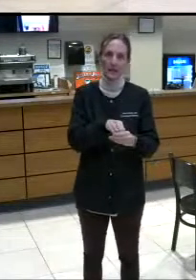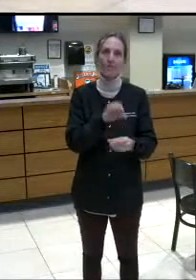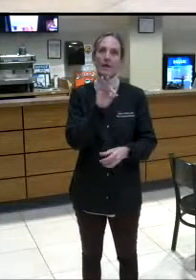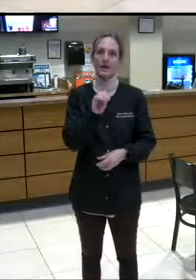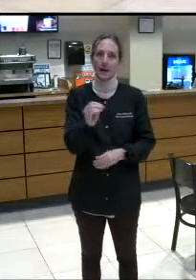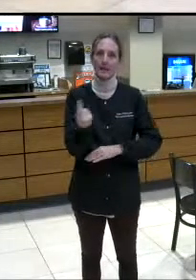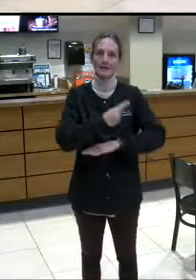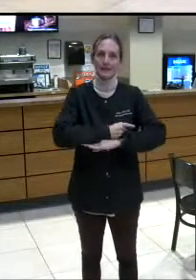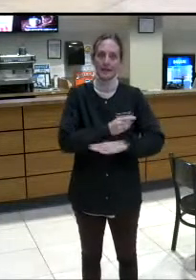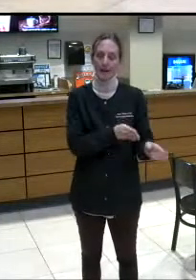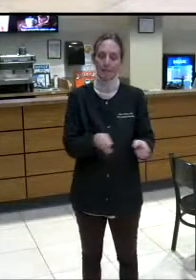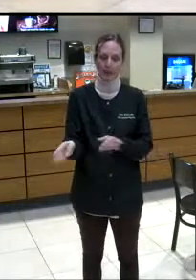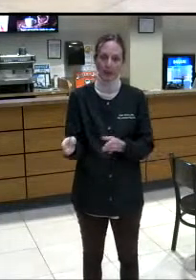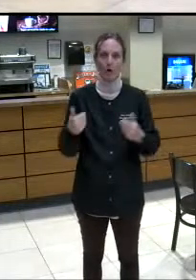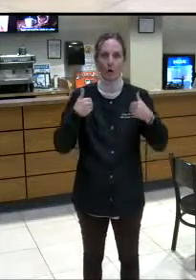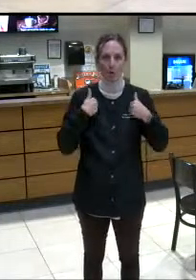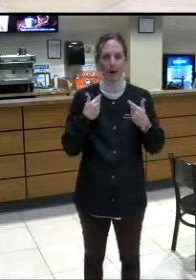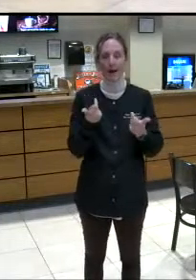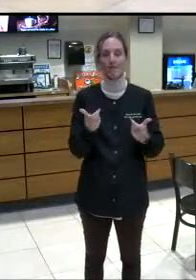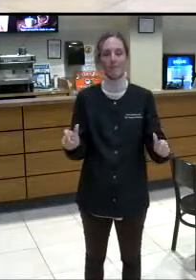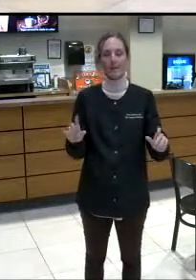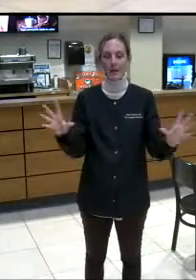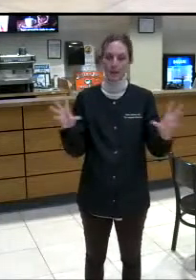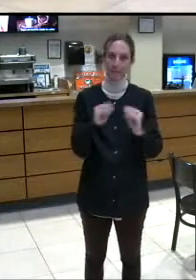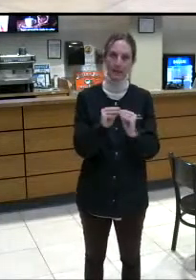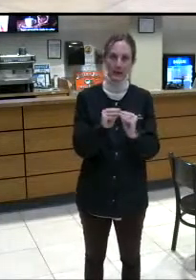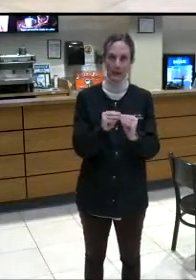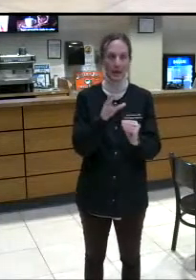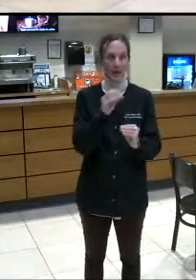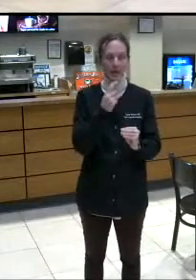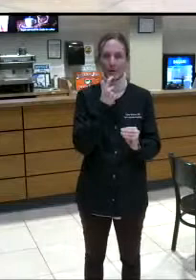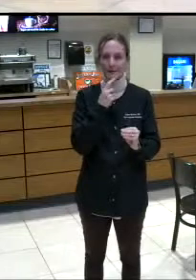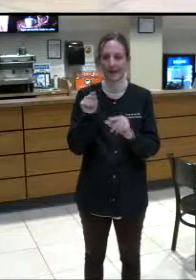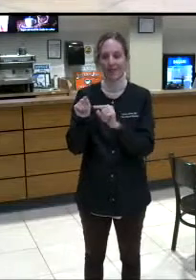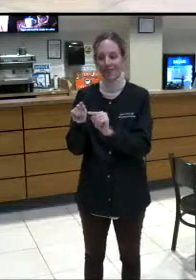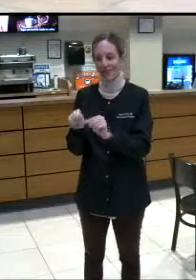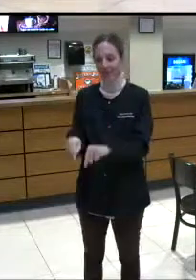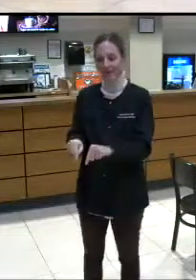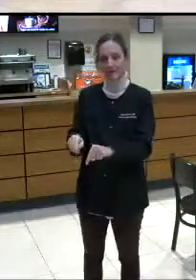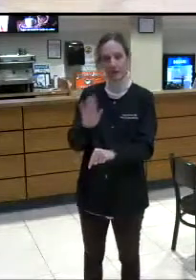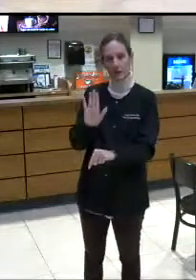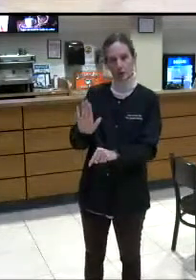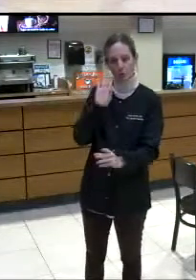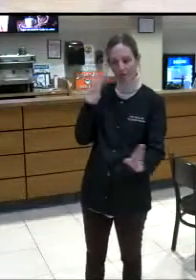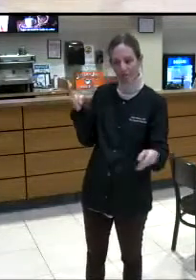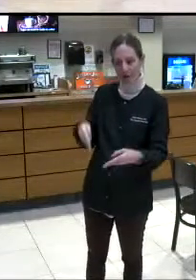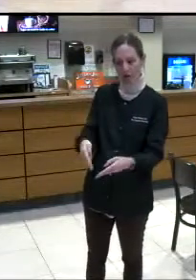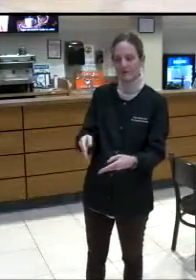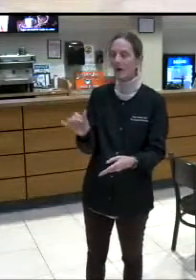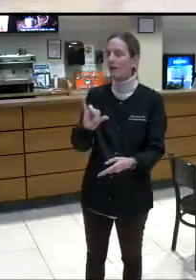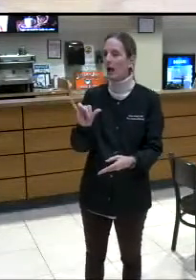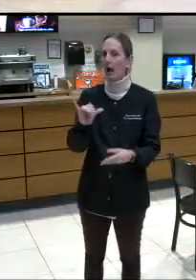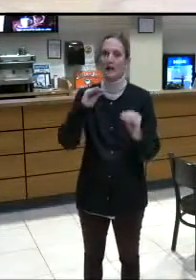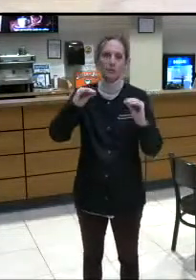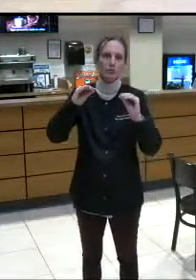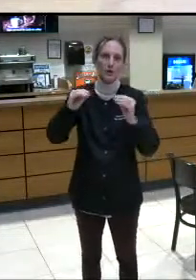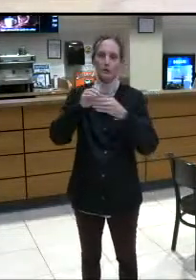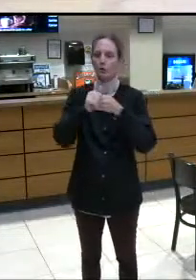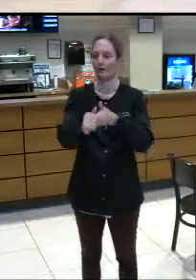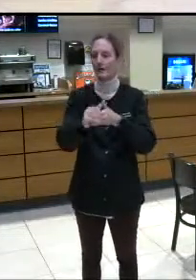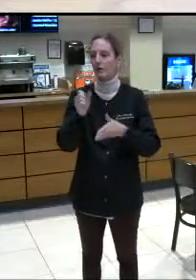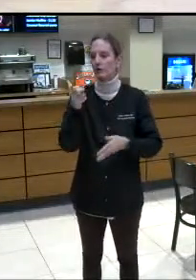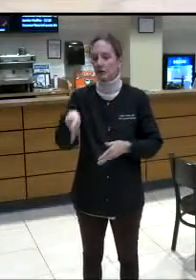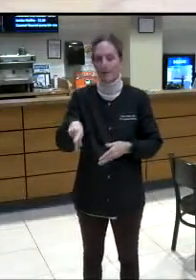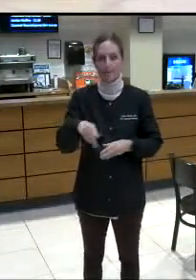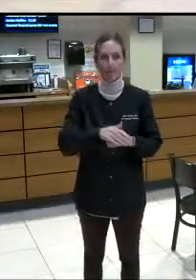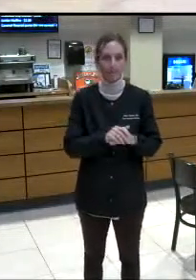have what we call big rocks, meaning this is our focus. So for example, we are focused on instructional leadership. And instructional